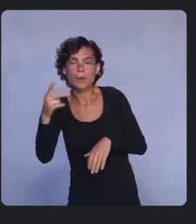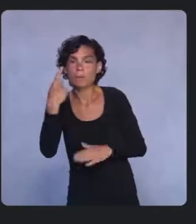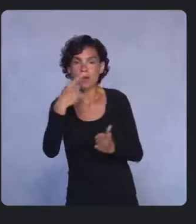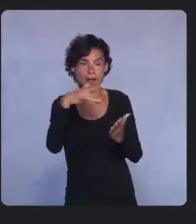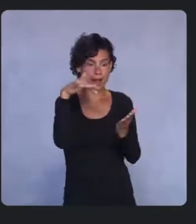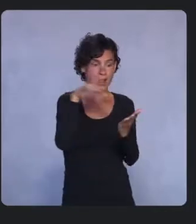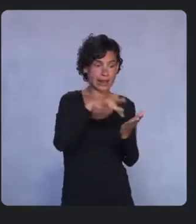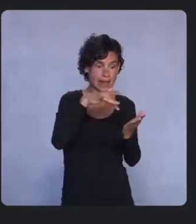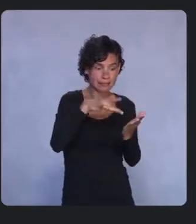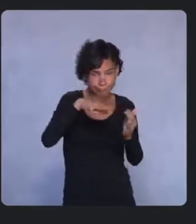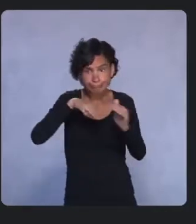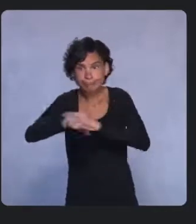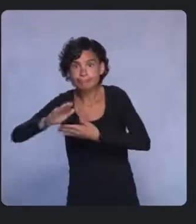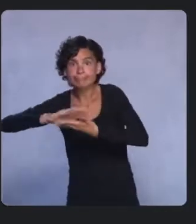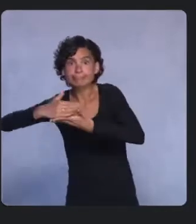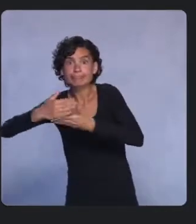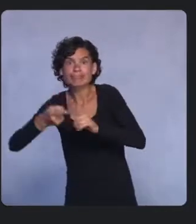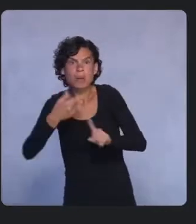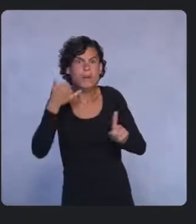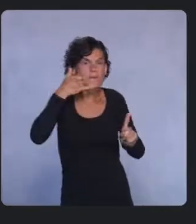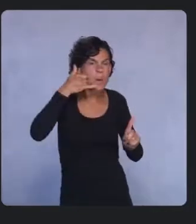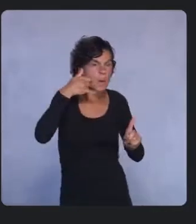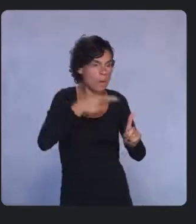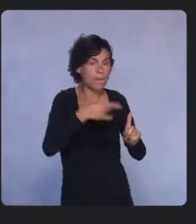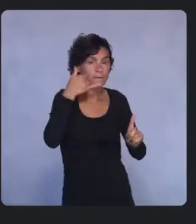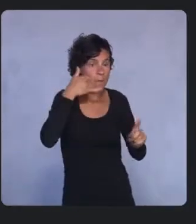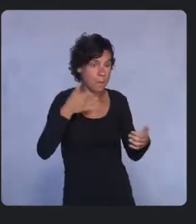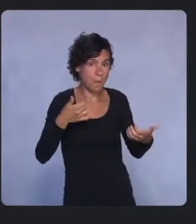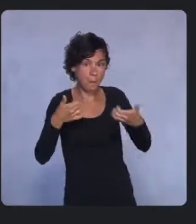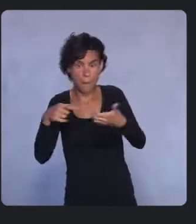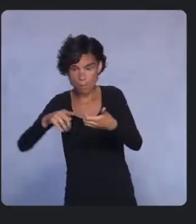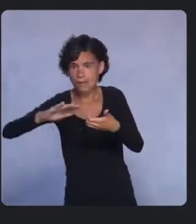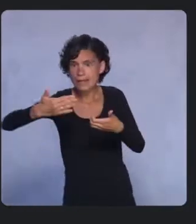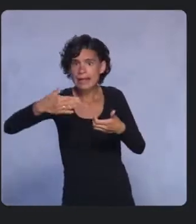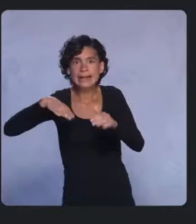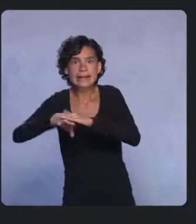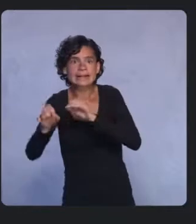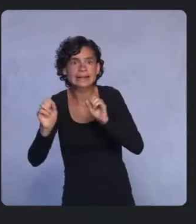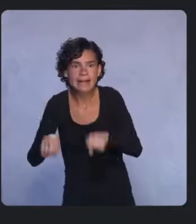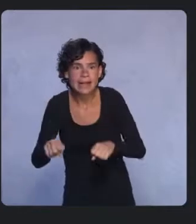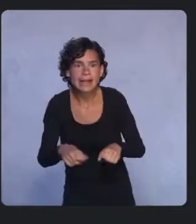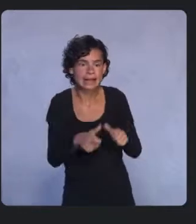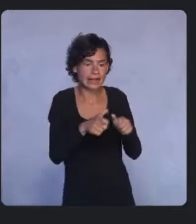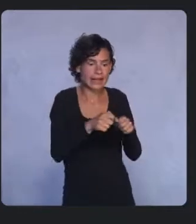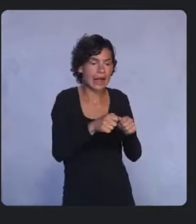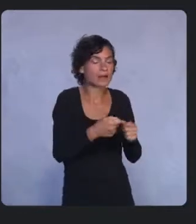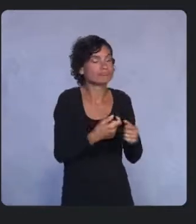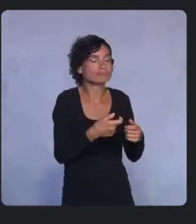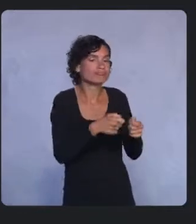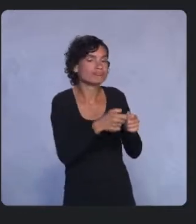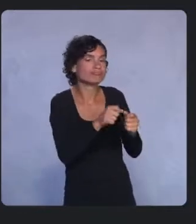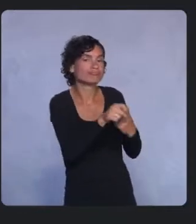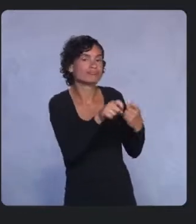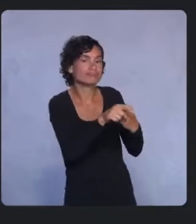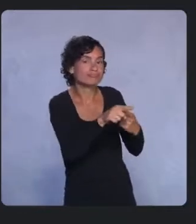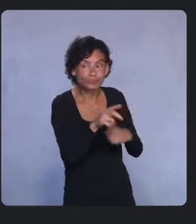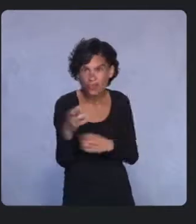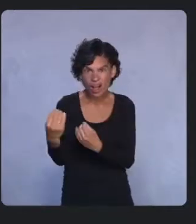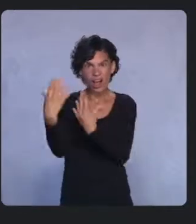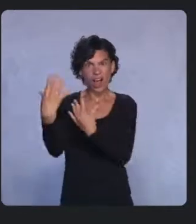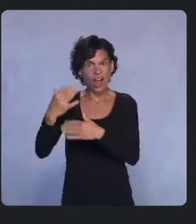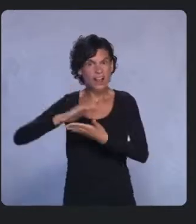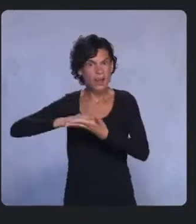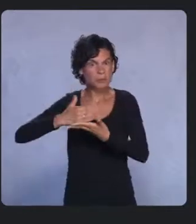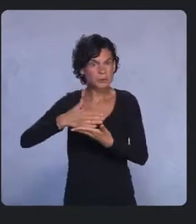your Chromebook when your phone is nearby. Incoming chat notifications from apps on your phone are right there in Chrome OS. And